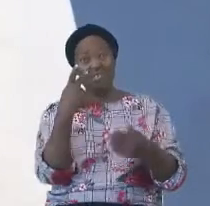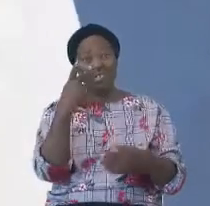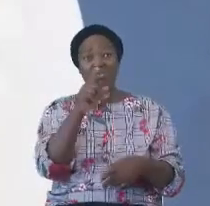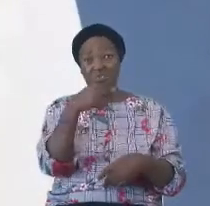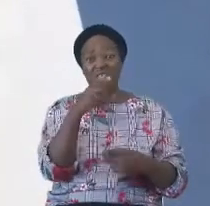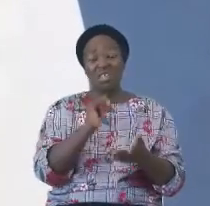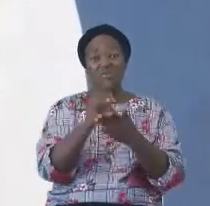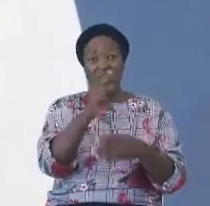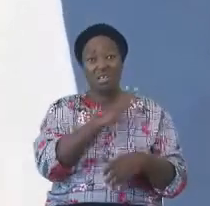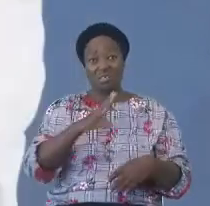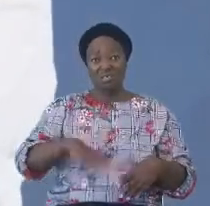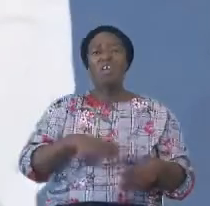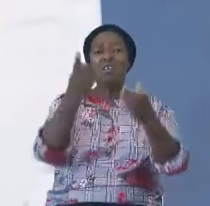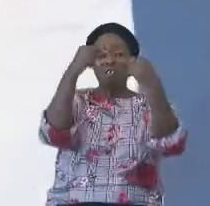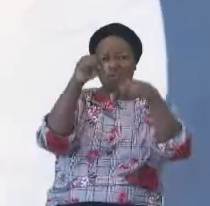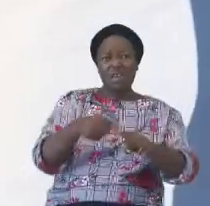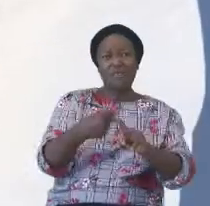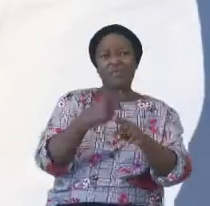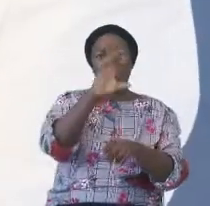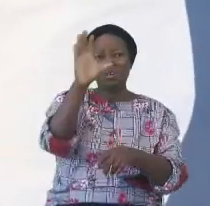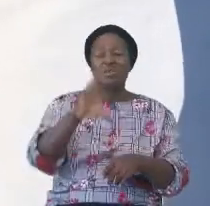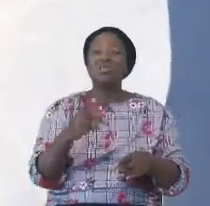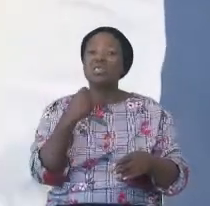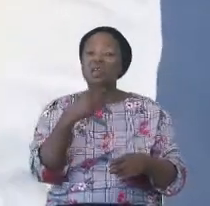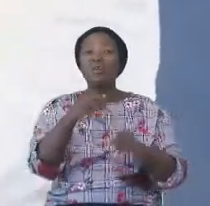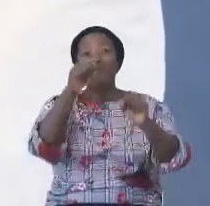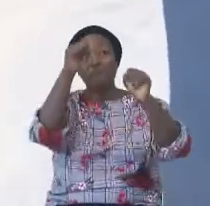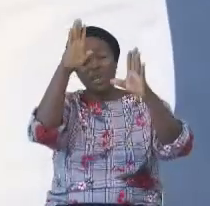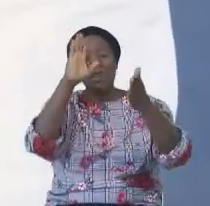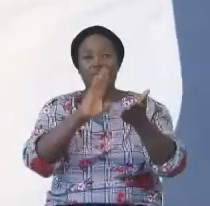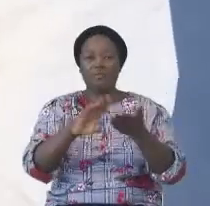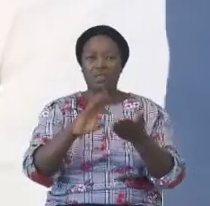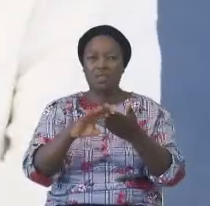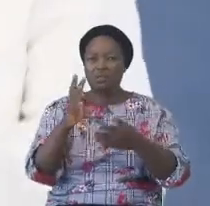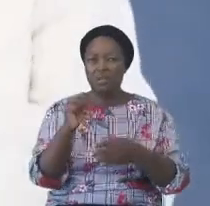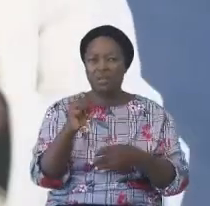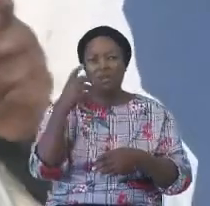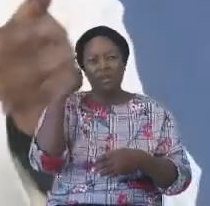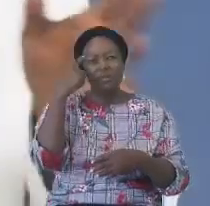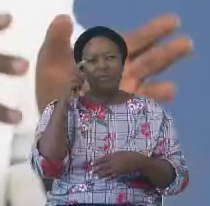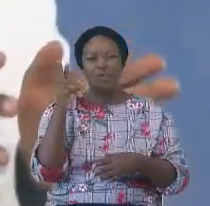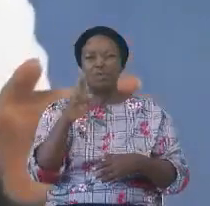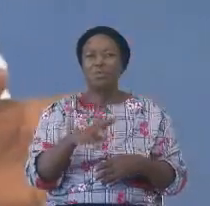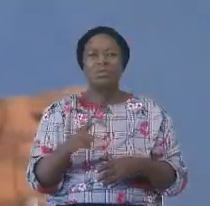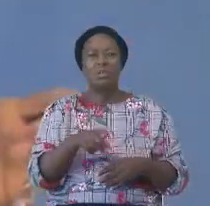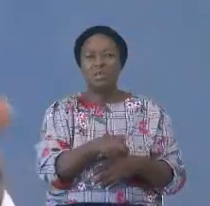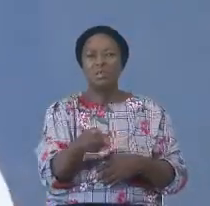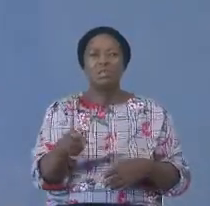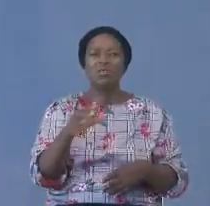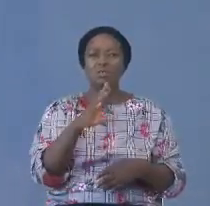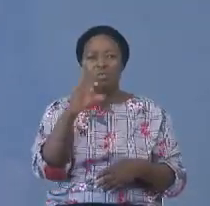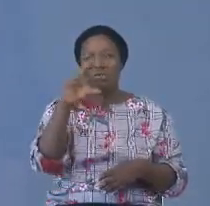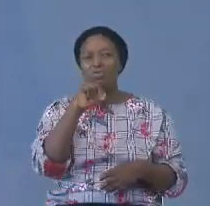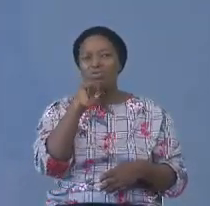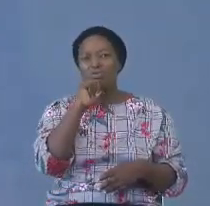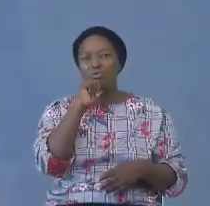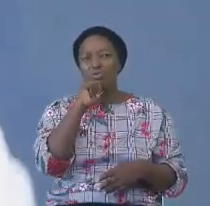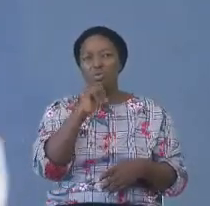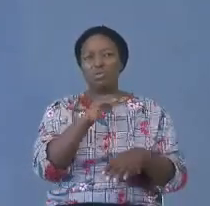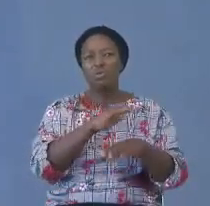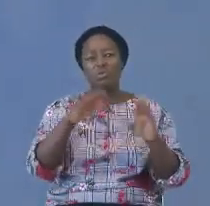Them that made fun of him. You say you are the Christ, come down from the cross. He said, Father, forgive